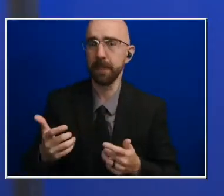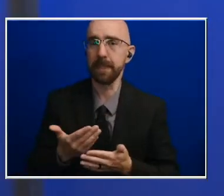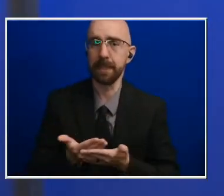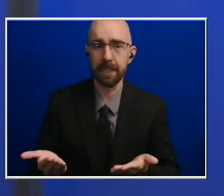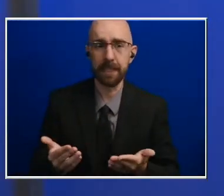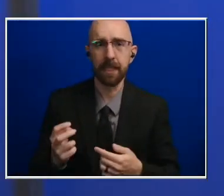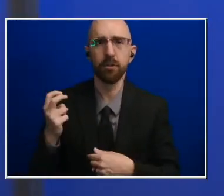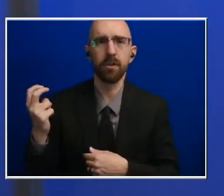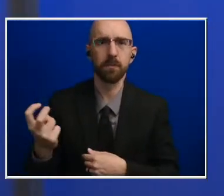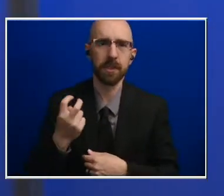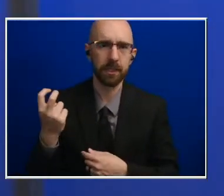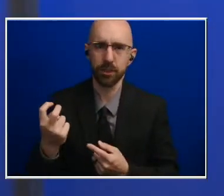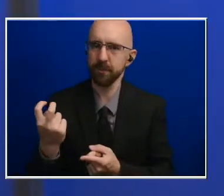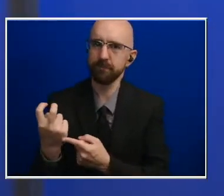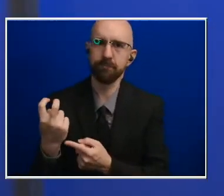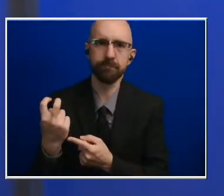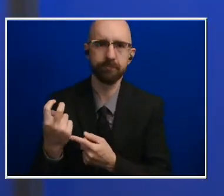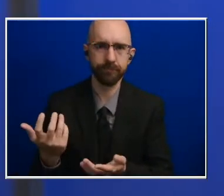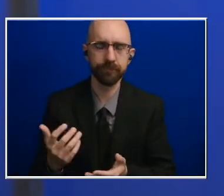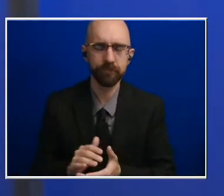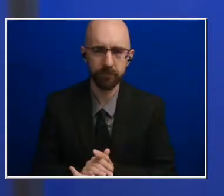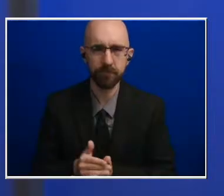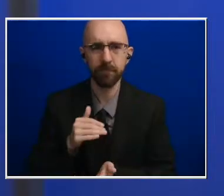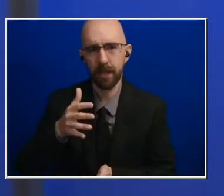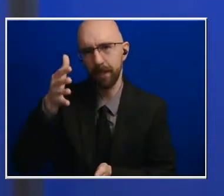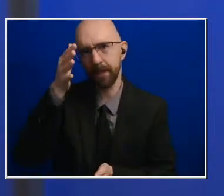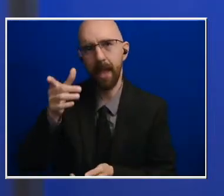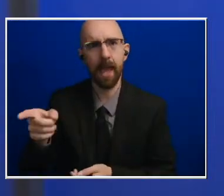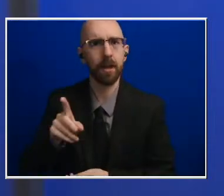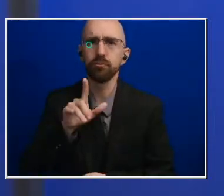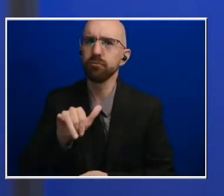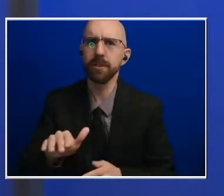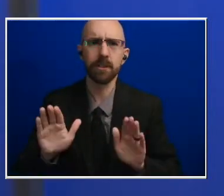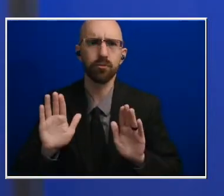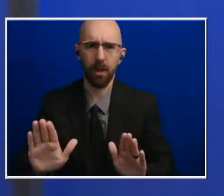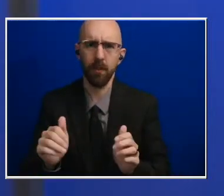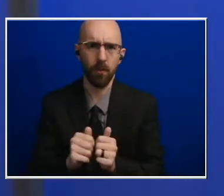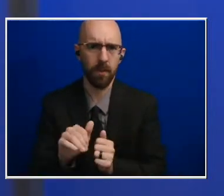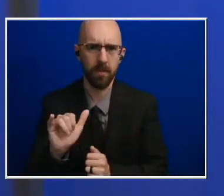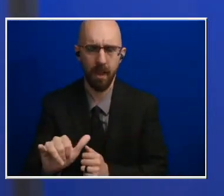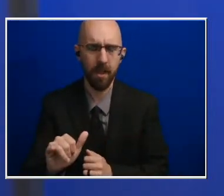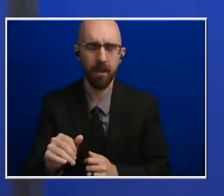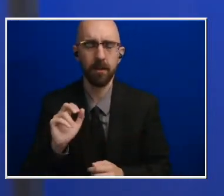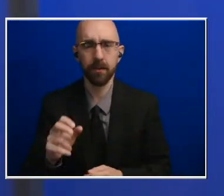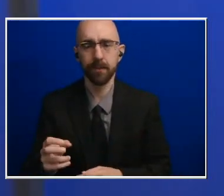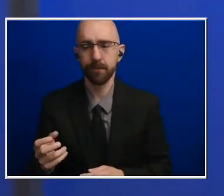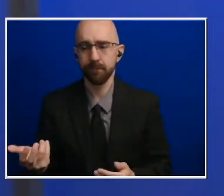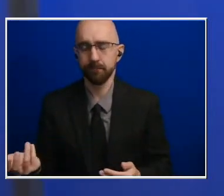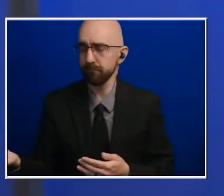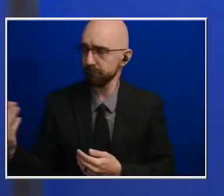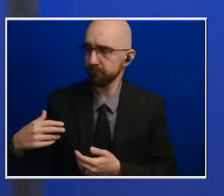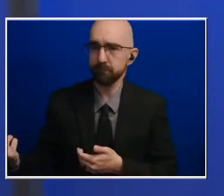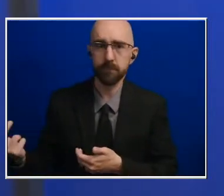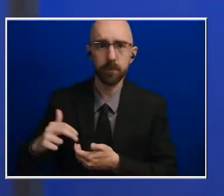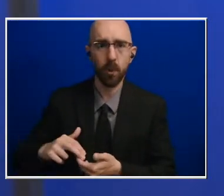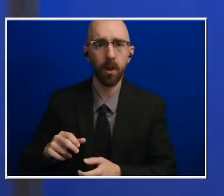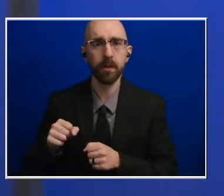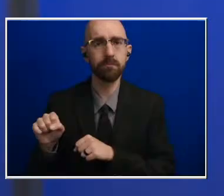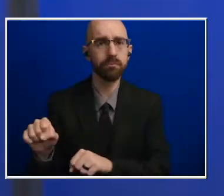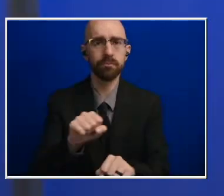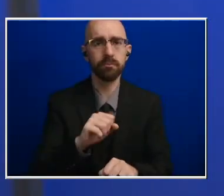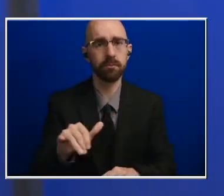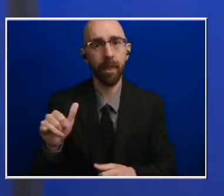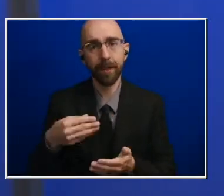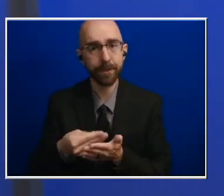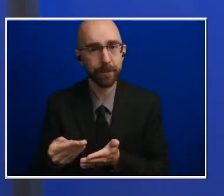transportation, and my dad is really great about getting me places where I need to go and taking me out shopping and stuff.